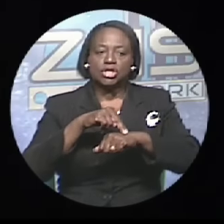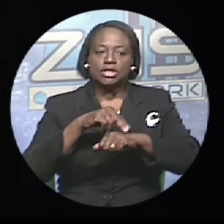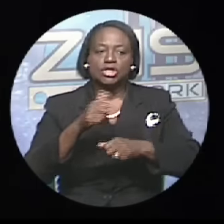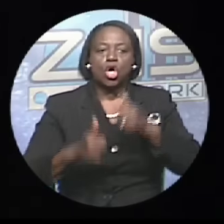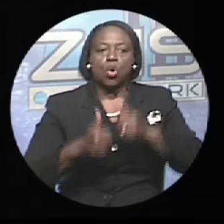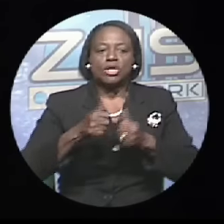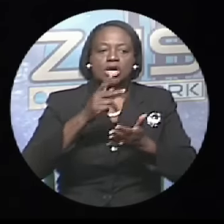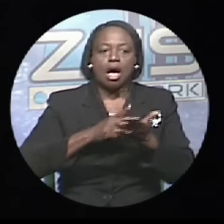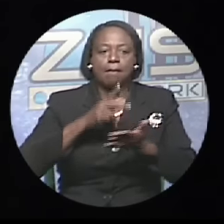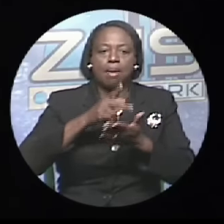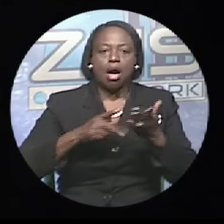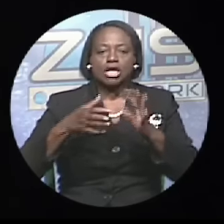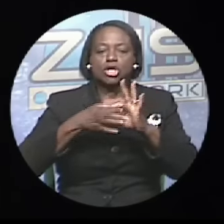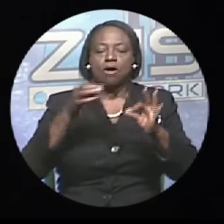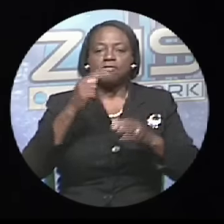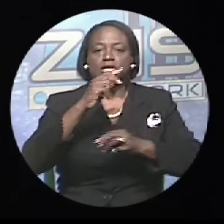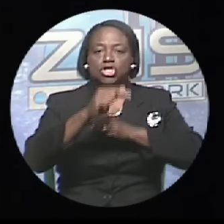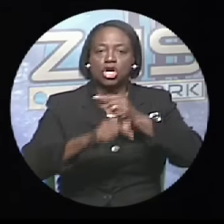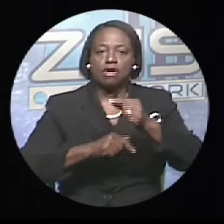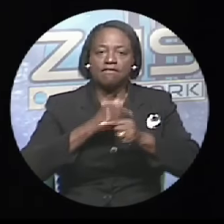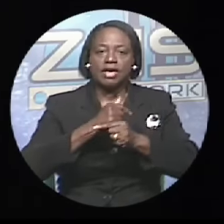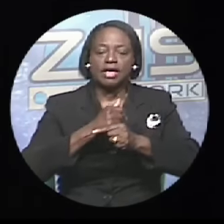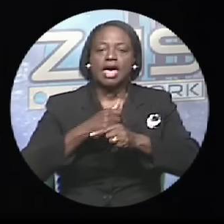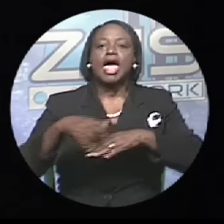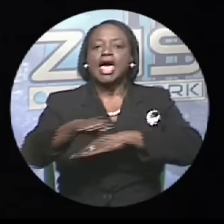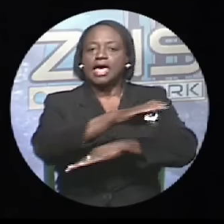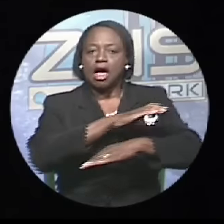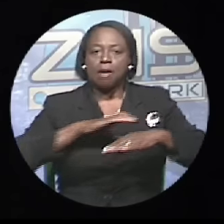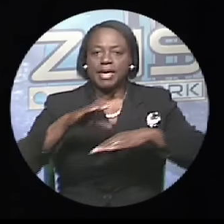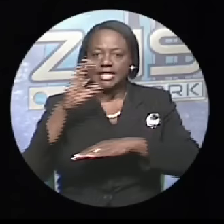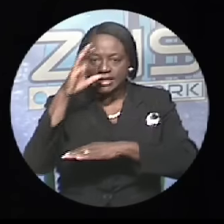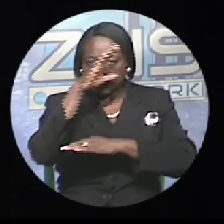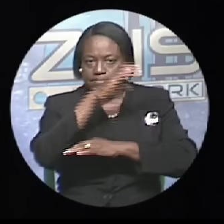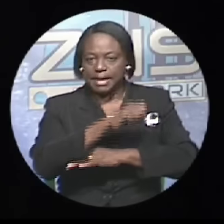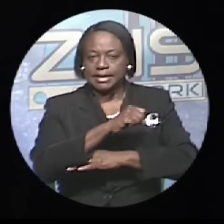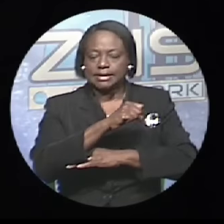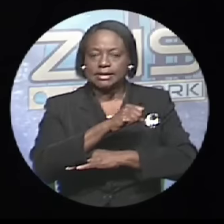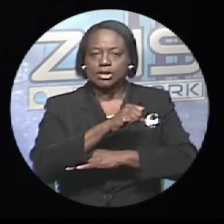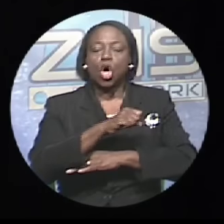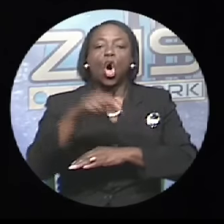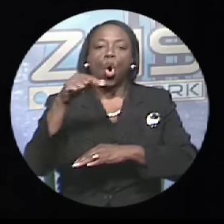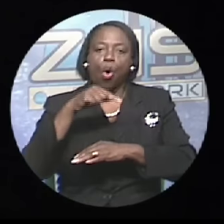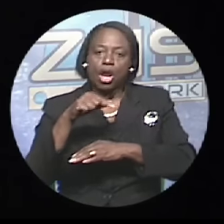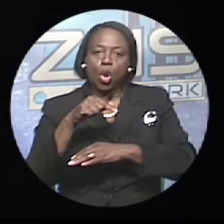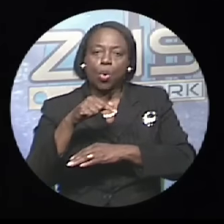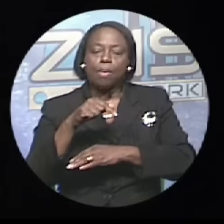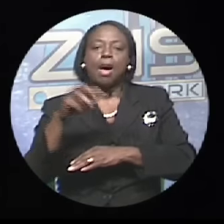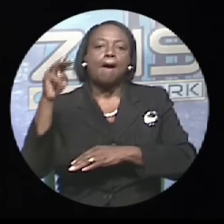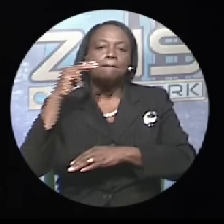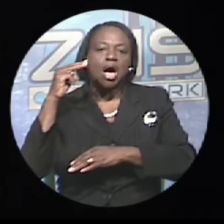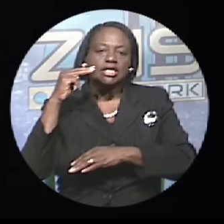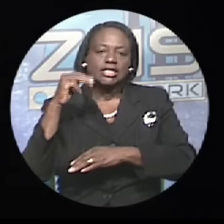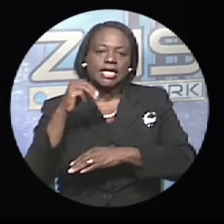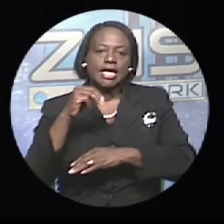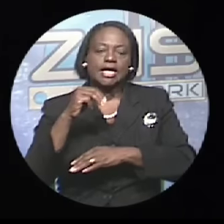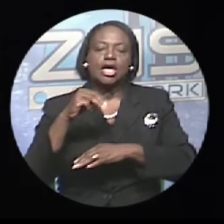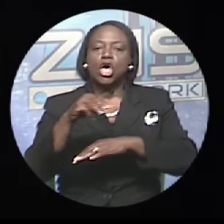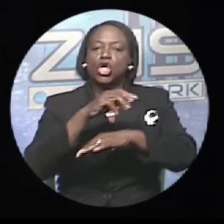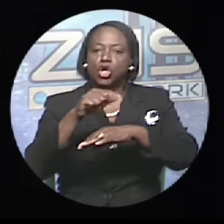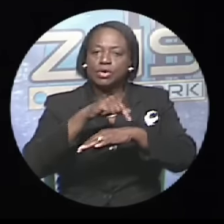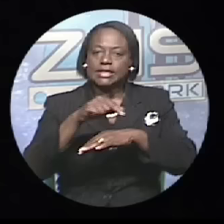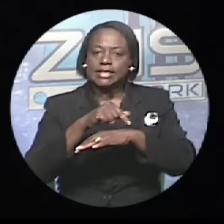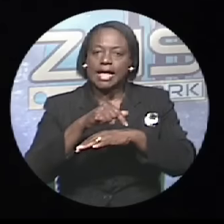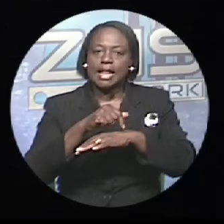which are part of the geographic Caribbean space. Guadeloupe, Martinique,